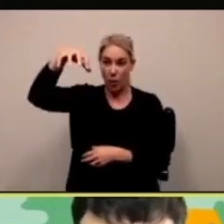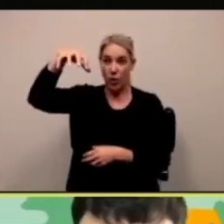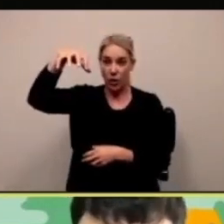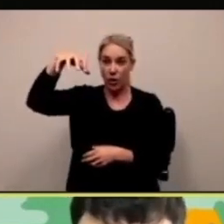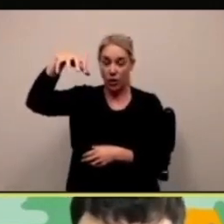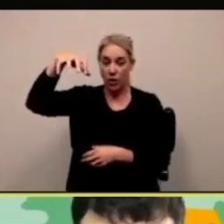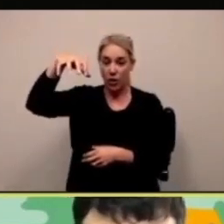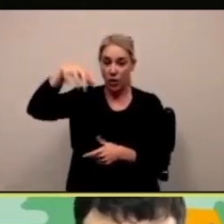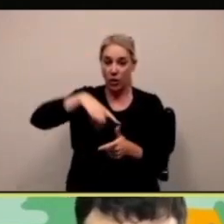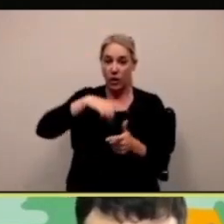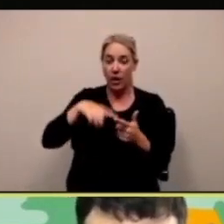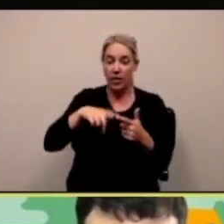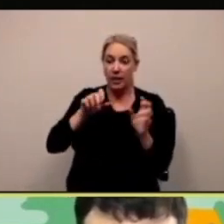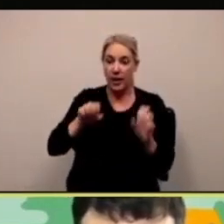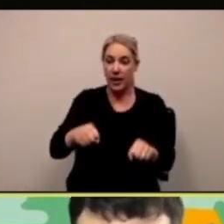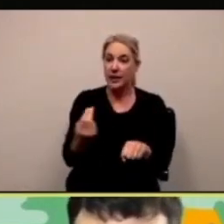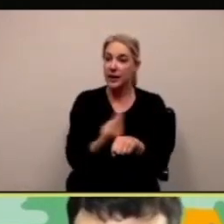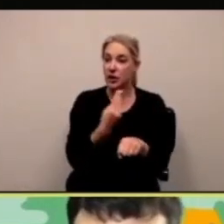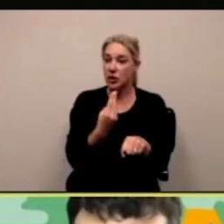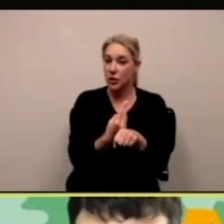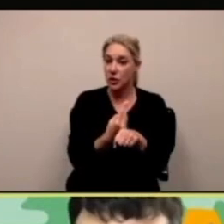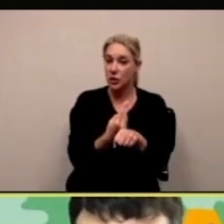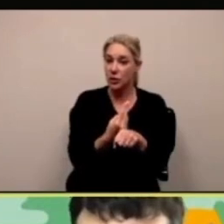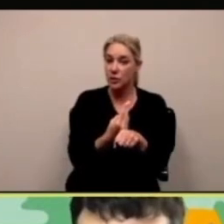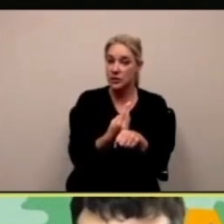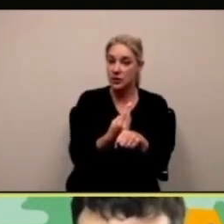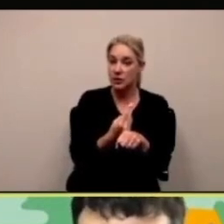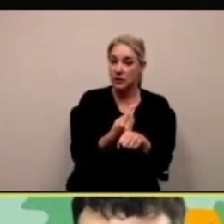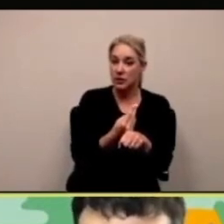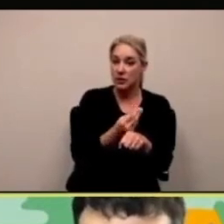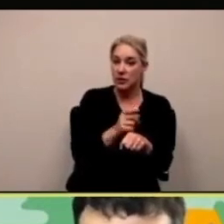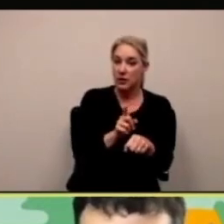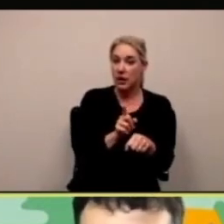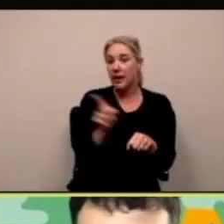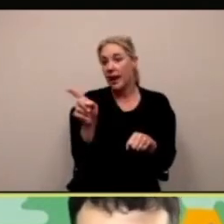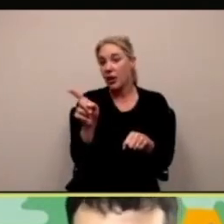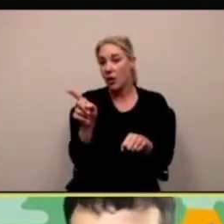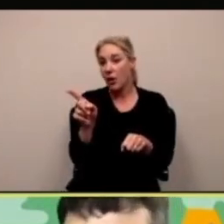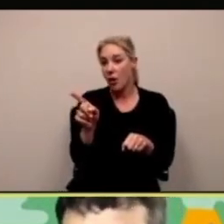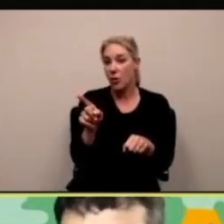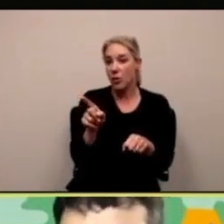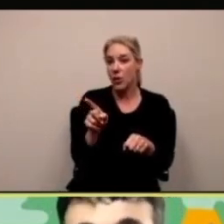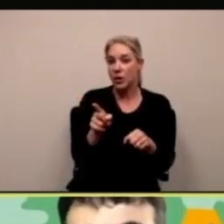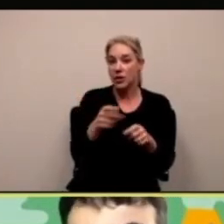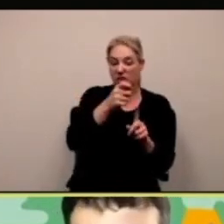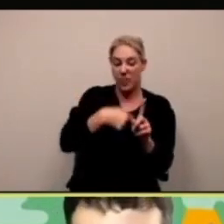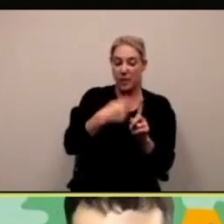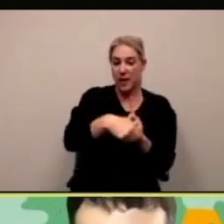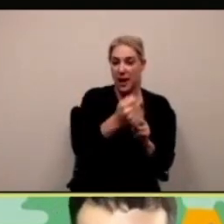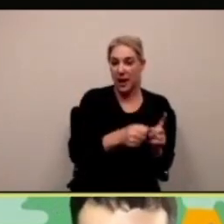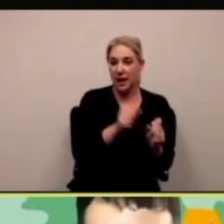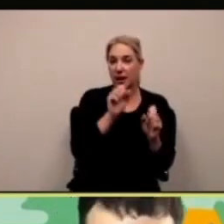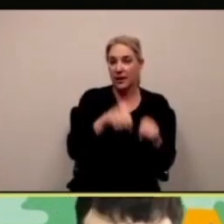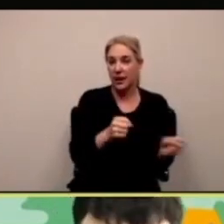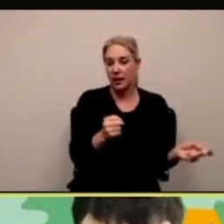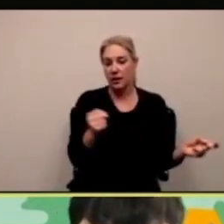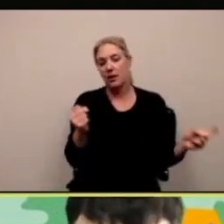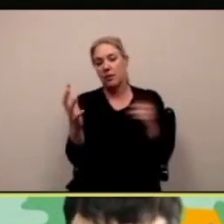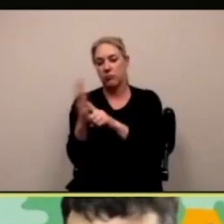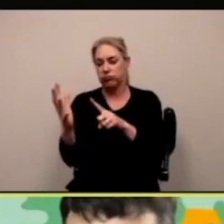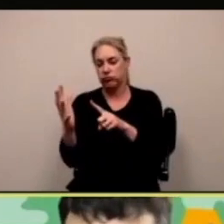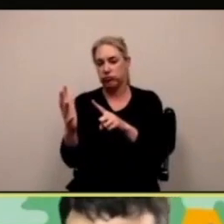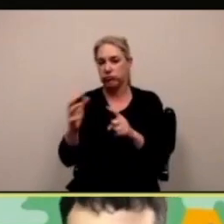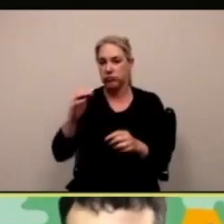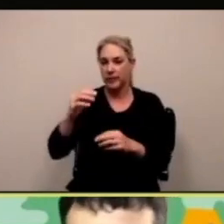then I can use the arrow keys to control my banana and knock it over. And it's very easy to knock it over because of that